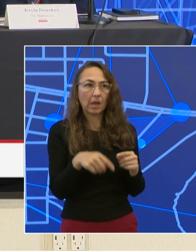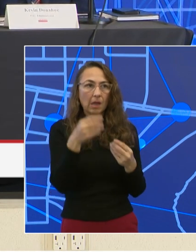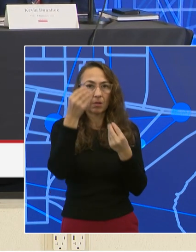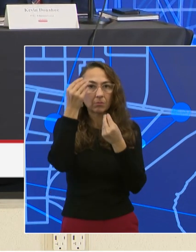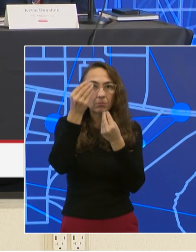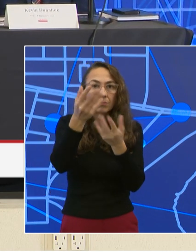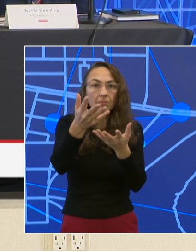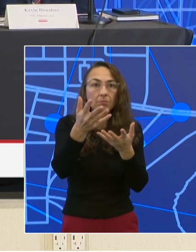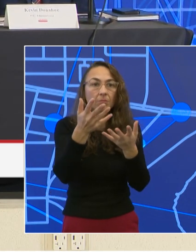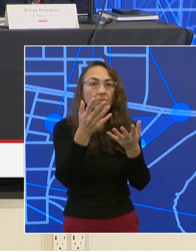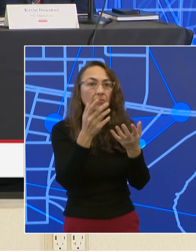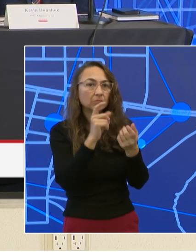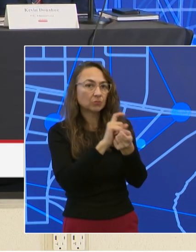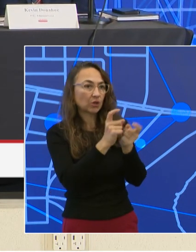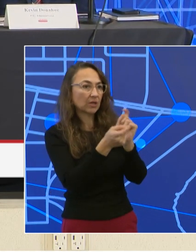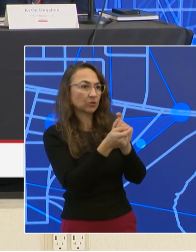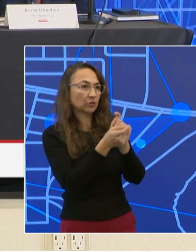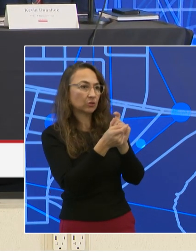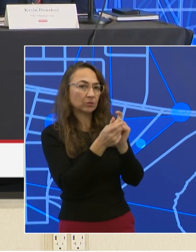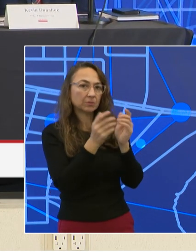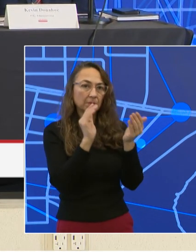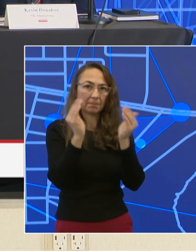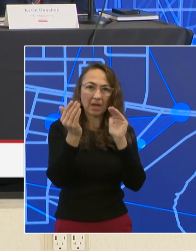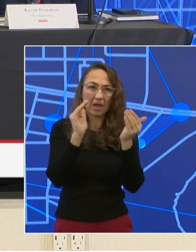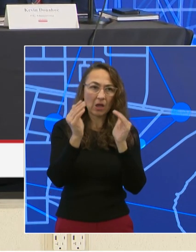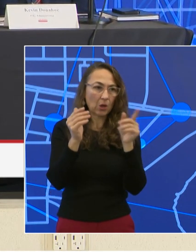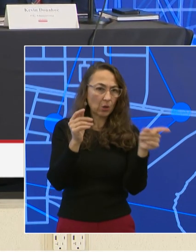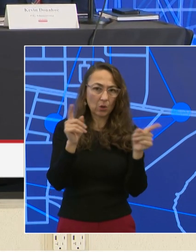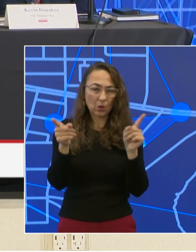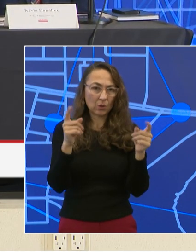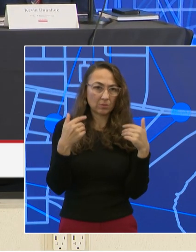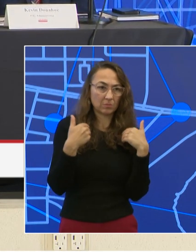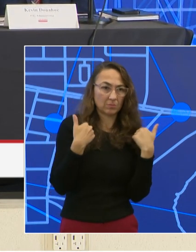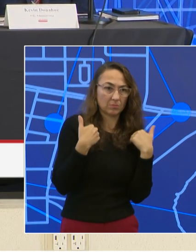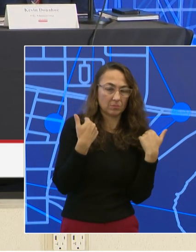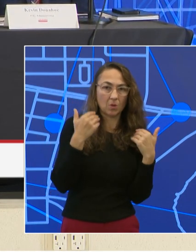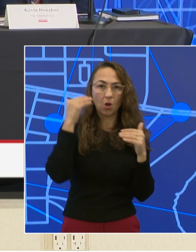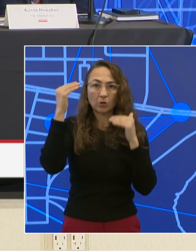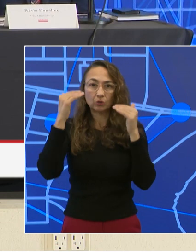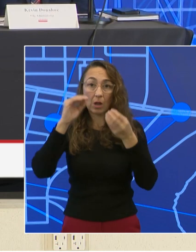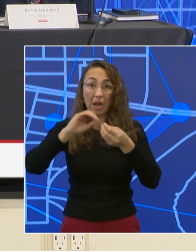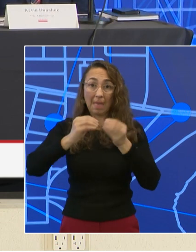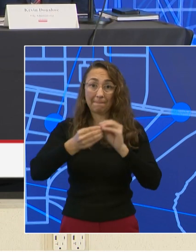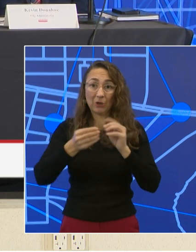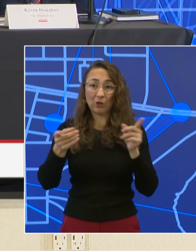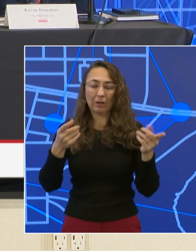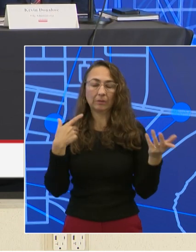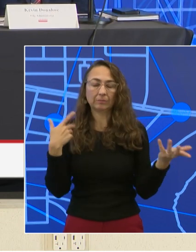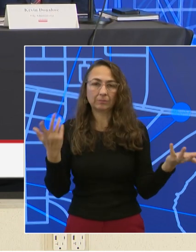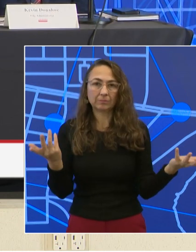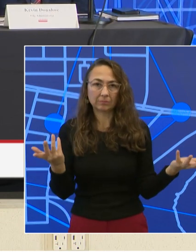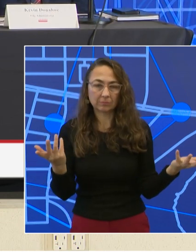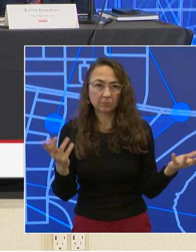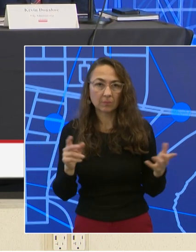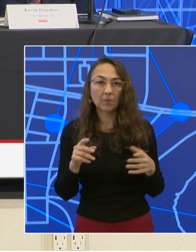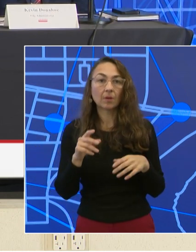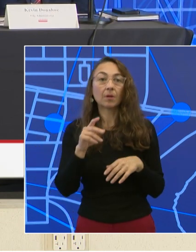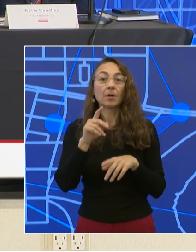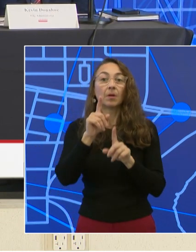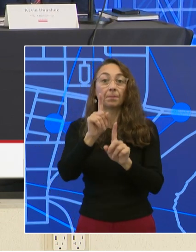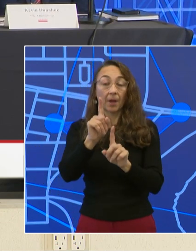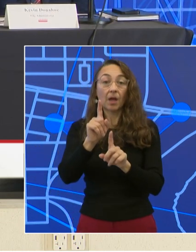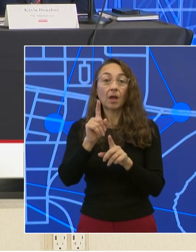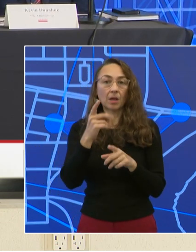juveniles, but we have seen a reduction in juveniles committing crimes. But what we've seen is that there are still some of